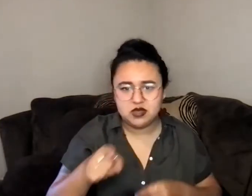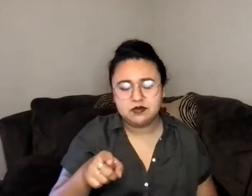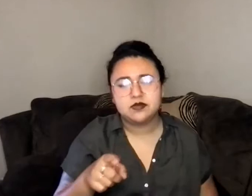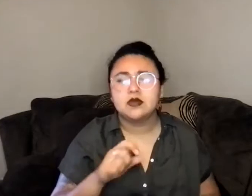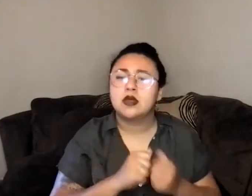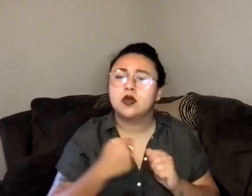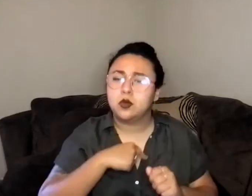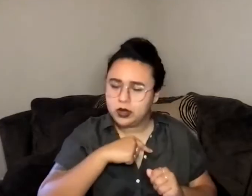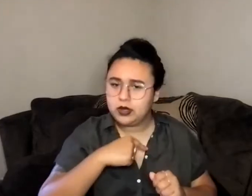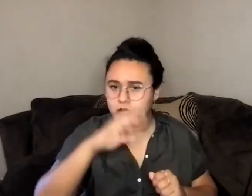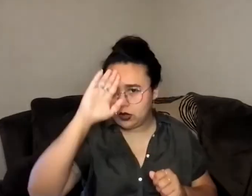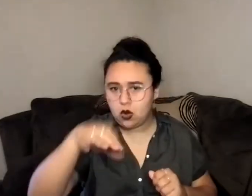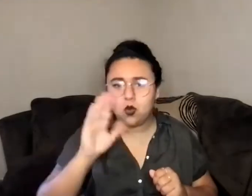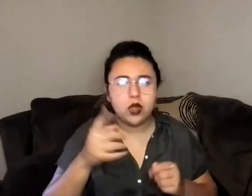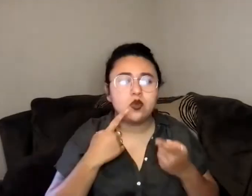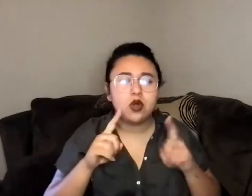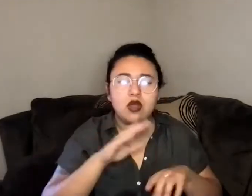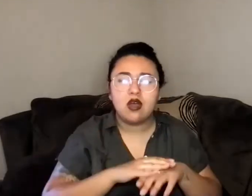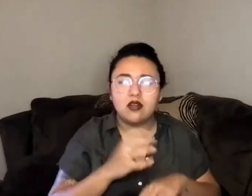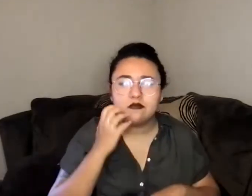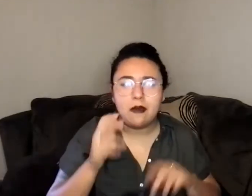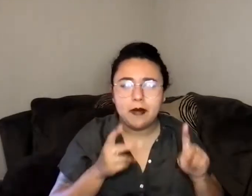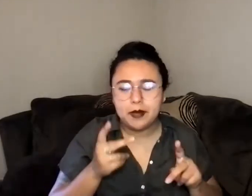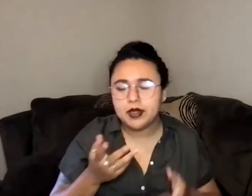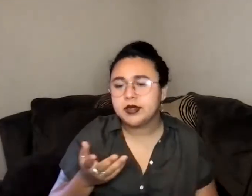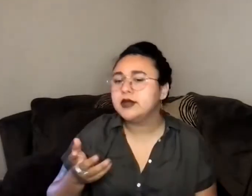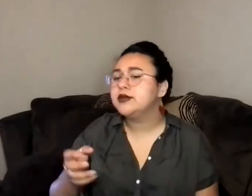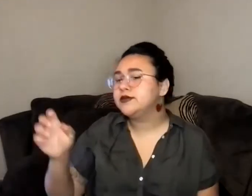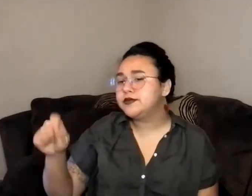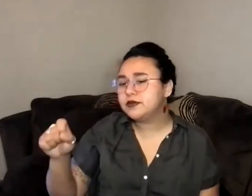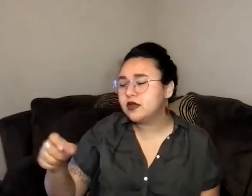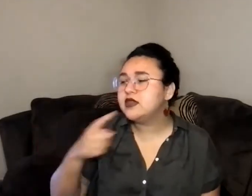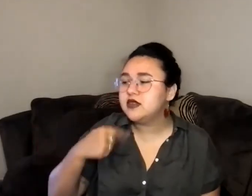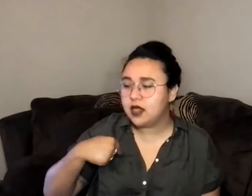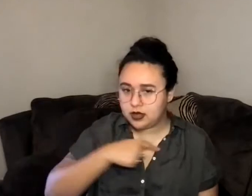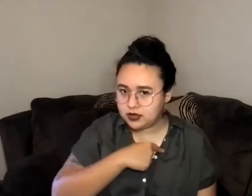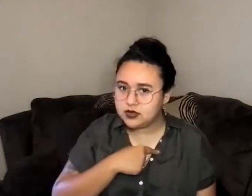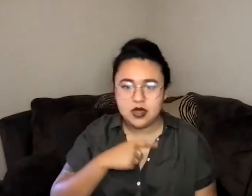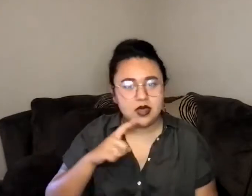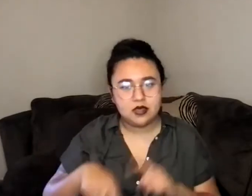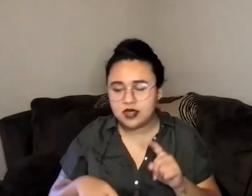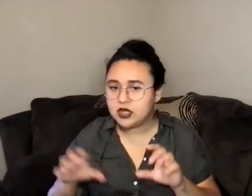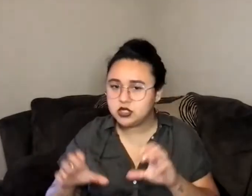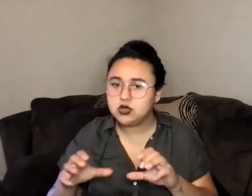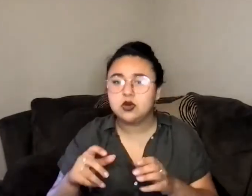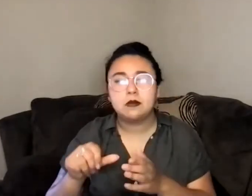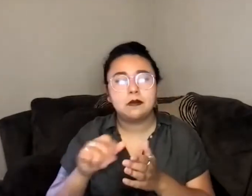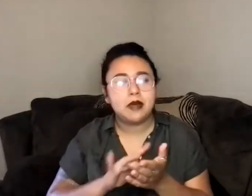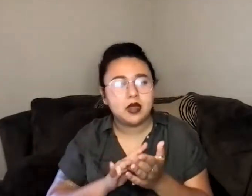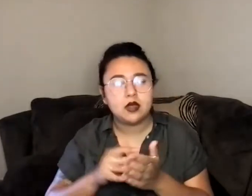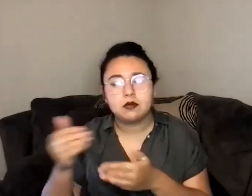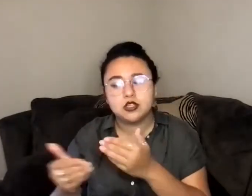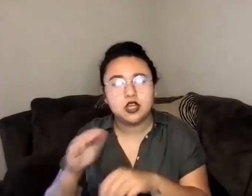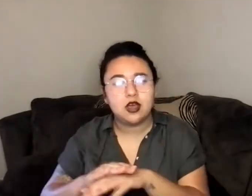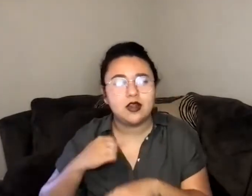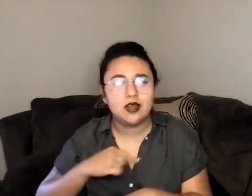to work on fat people? Right. So they tell us they can't do medical procedures on us because they don't know how to do them on fat people.